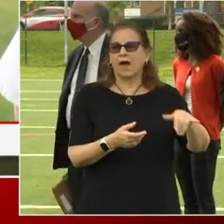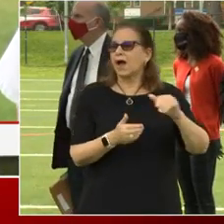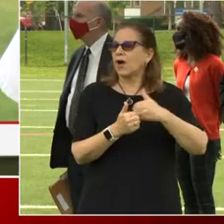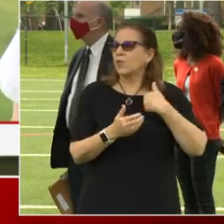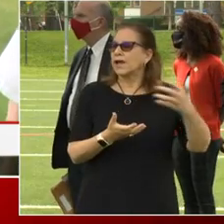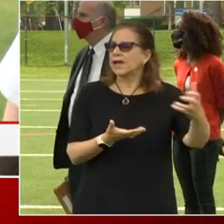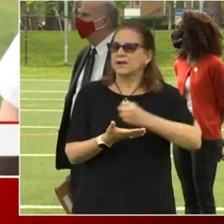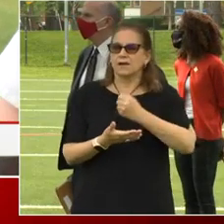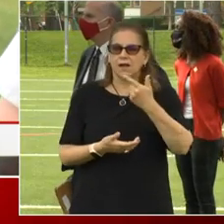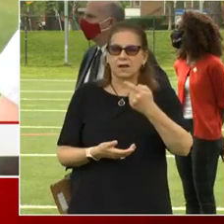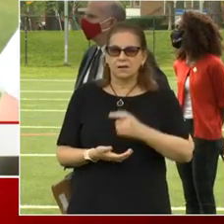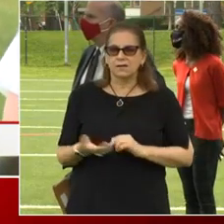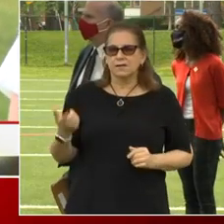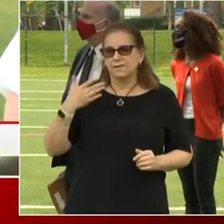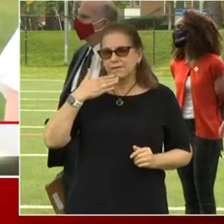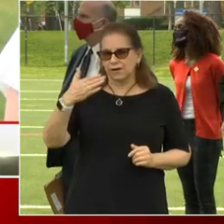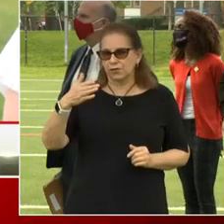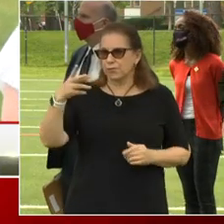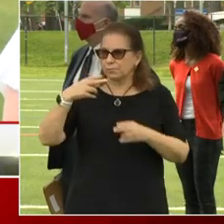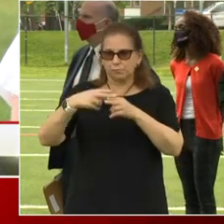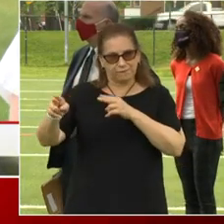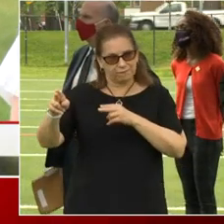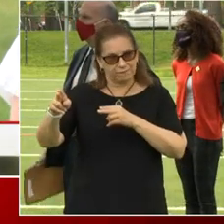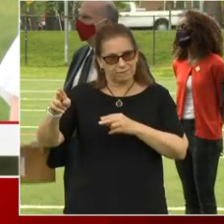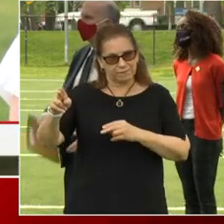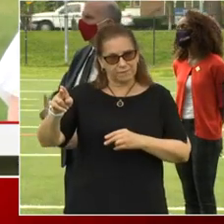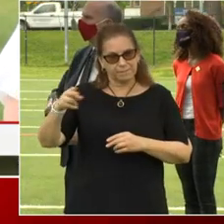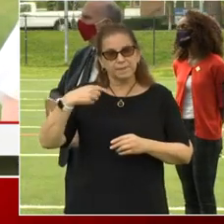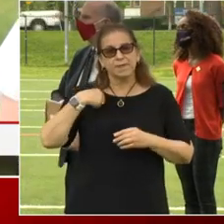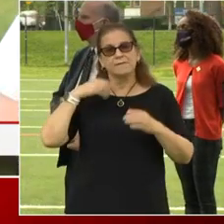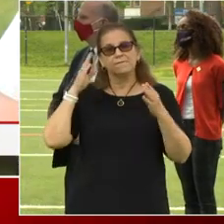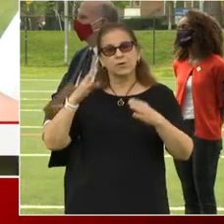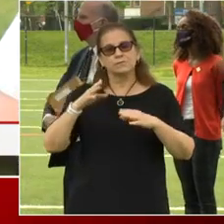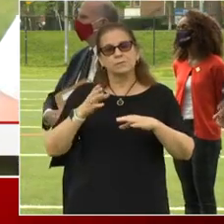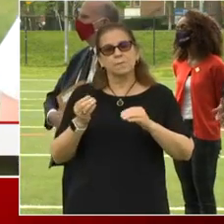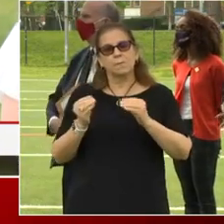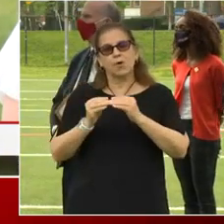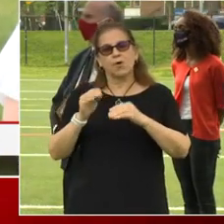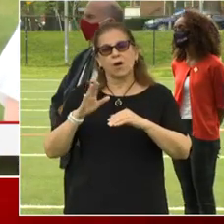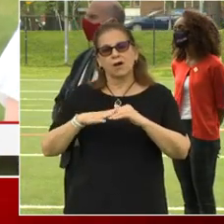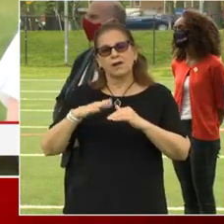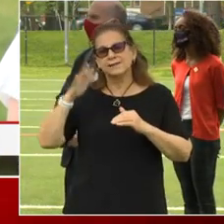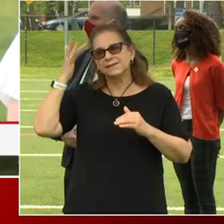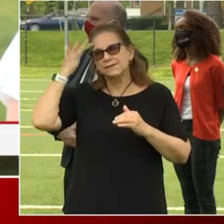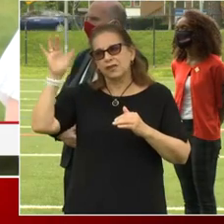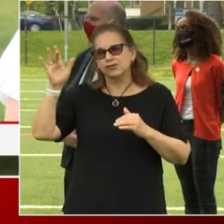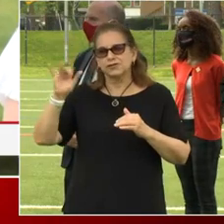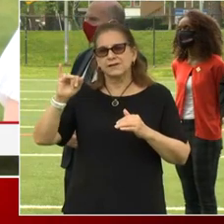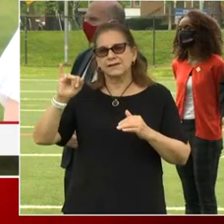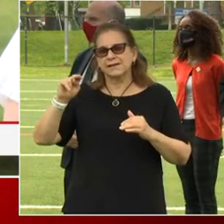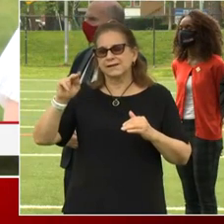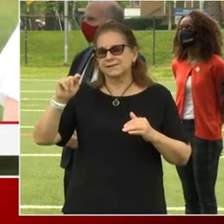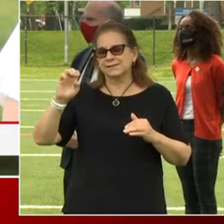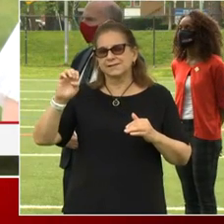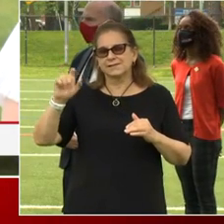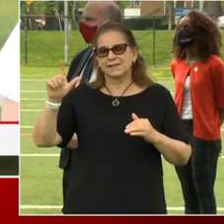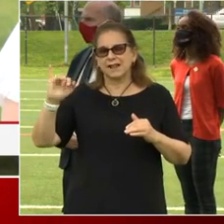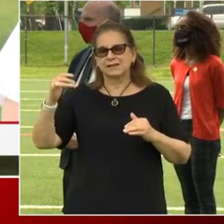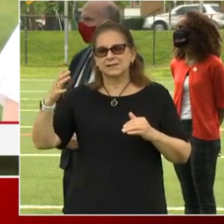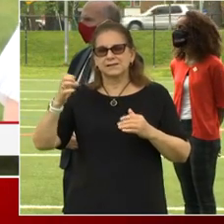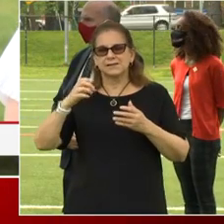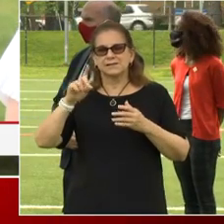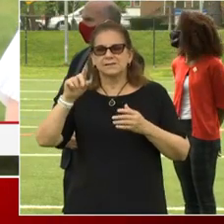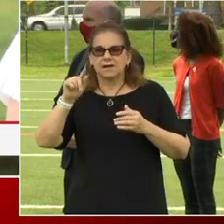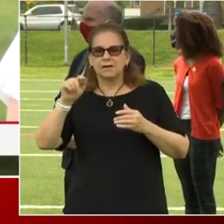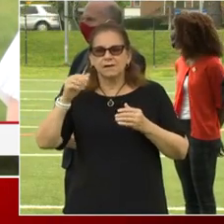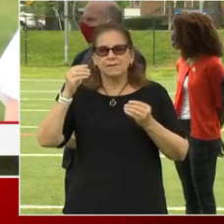Thank you. Just really briefly. So we're focusing their efforts. They're more intelligent-led. We have some new training that's coming for them,